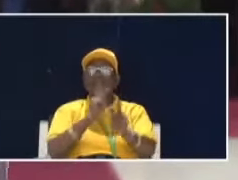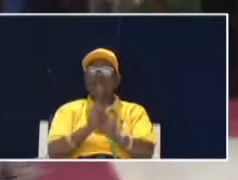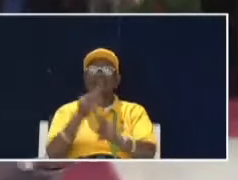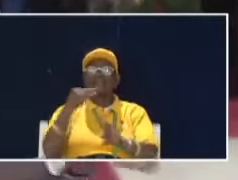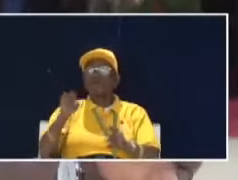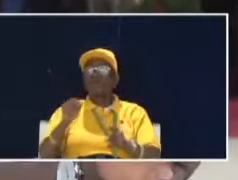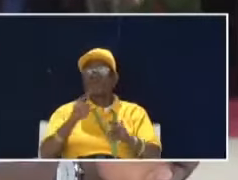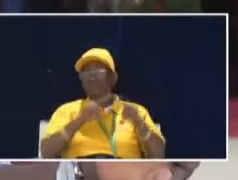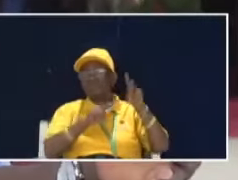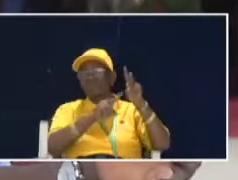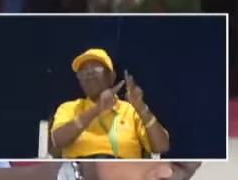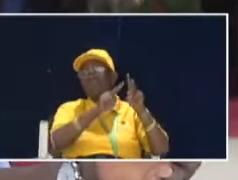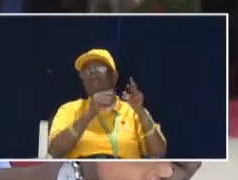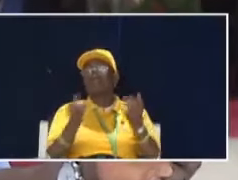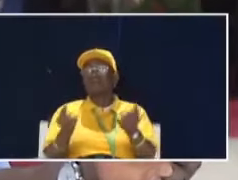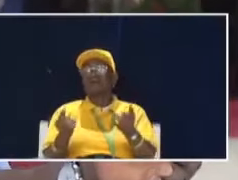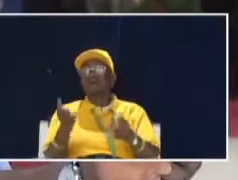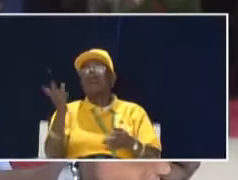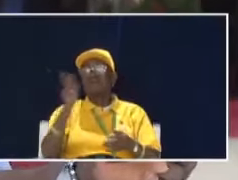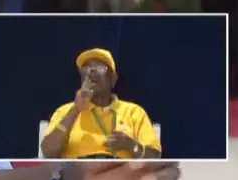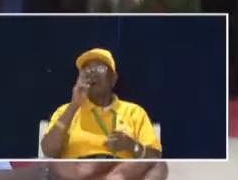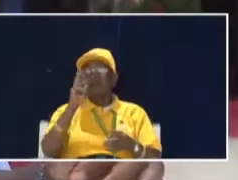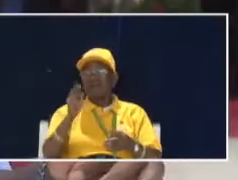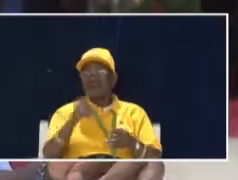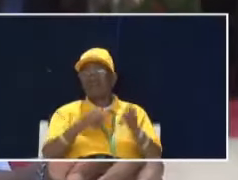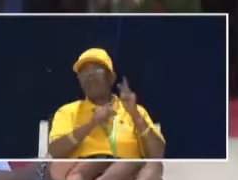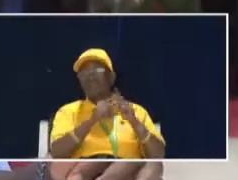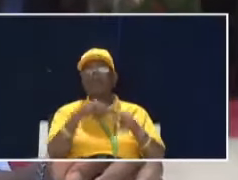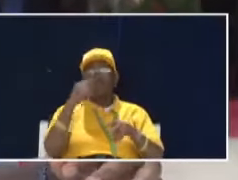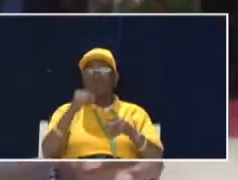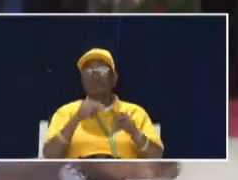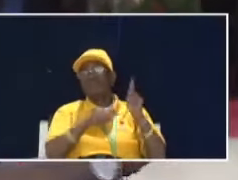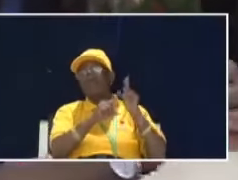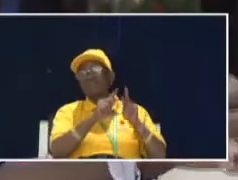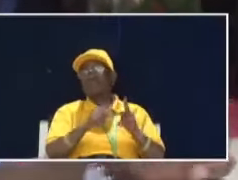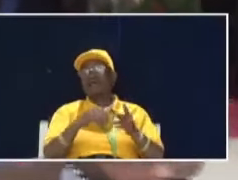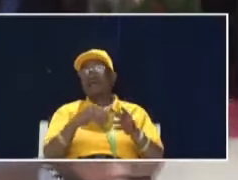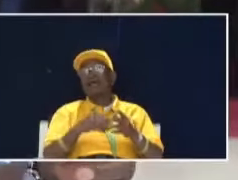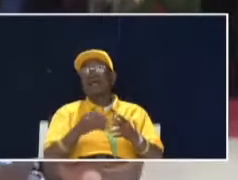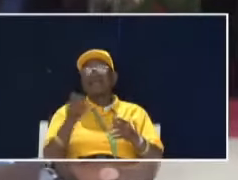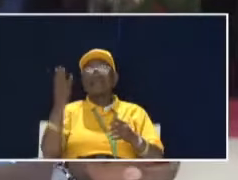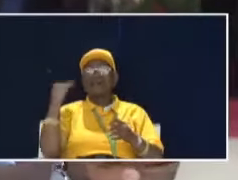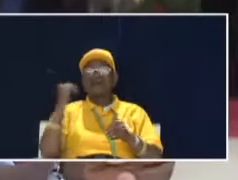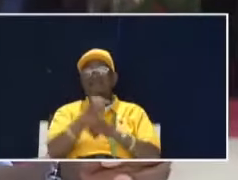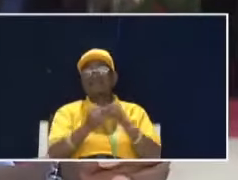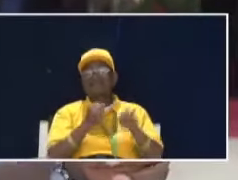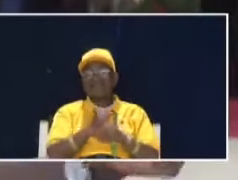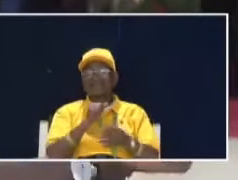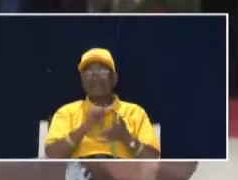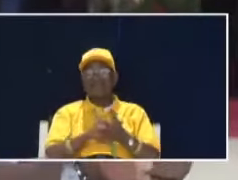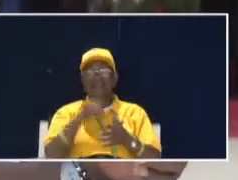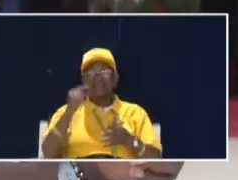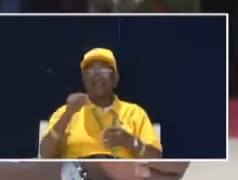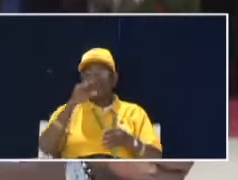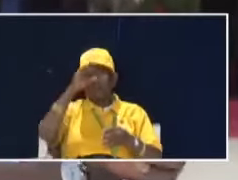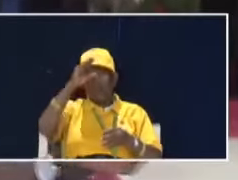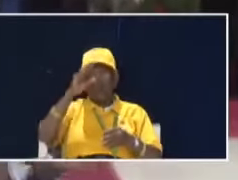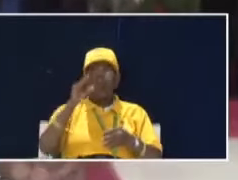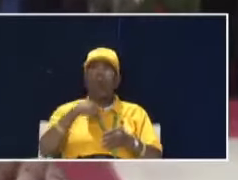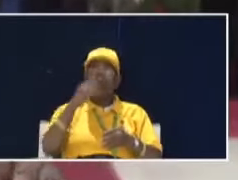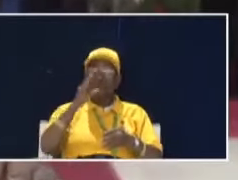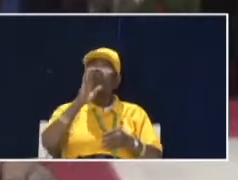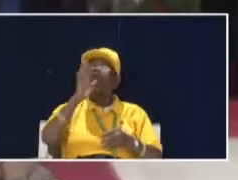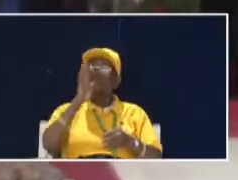There were prophets who prophesied last year that the man who is going to be our president, his name must be in the